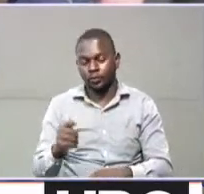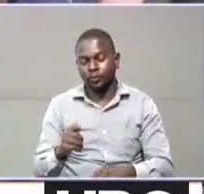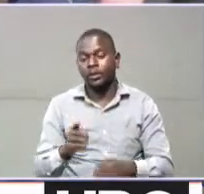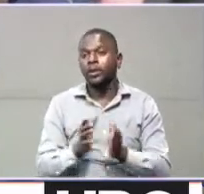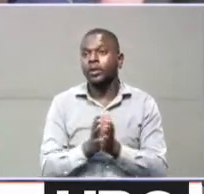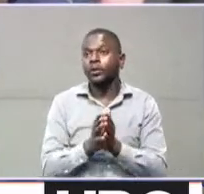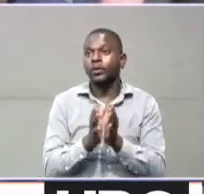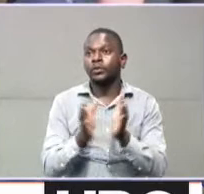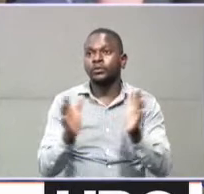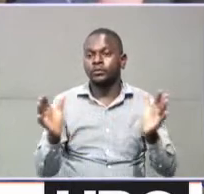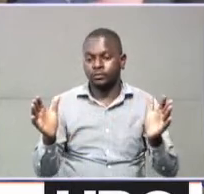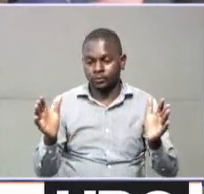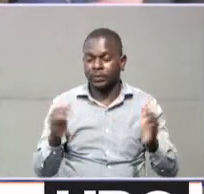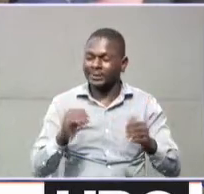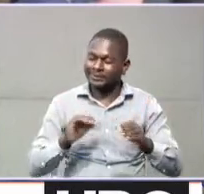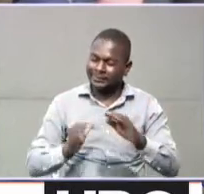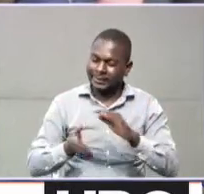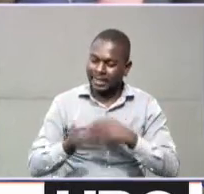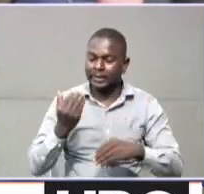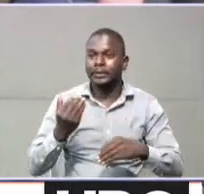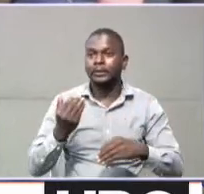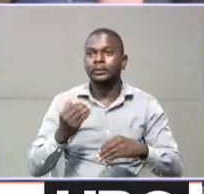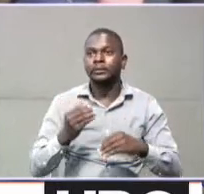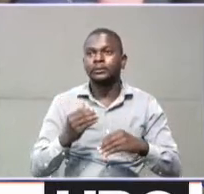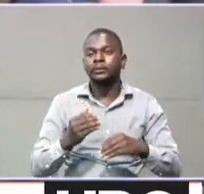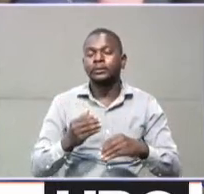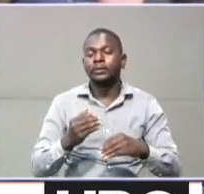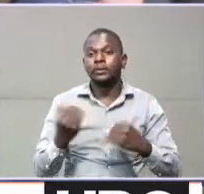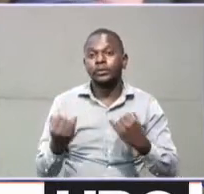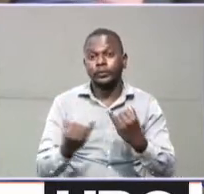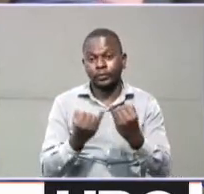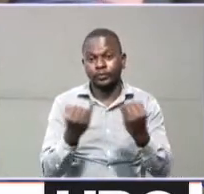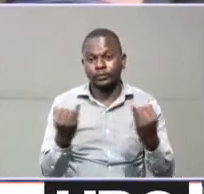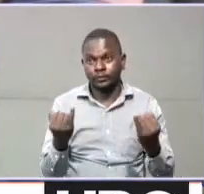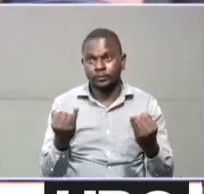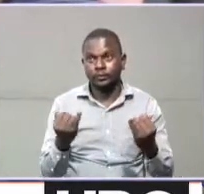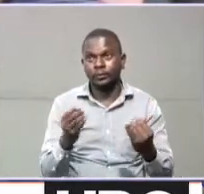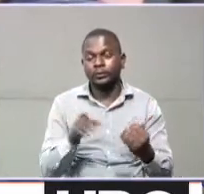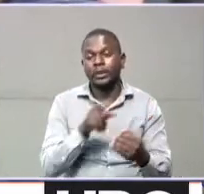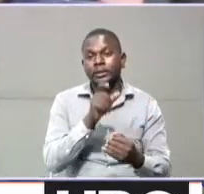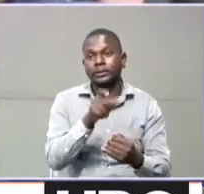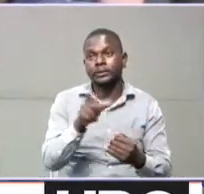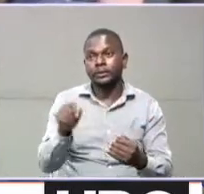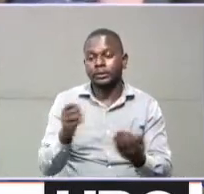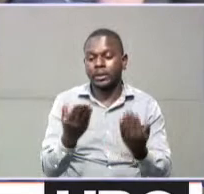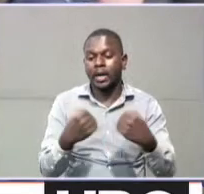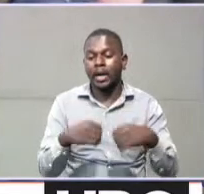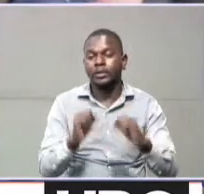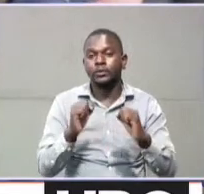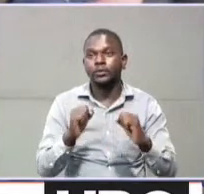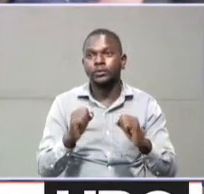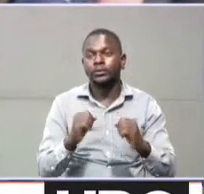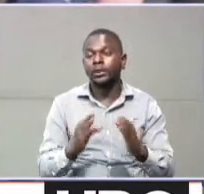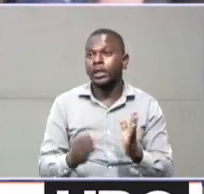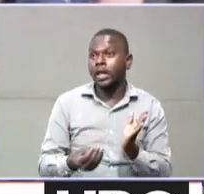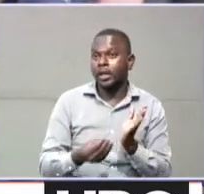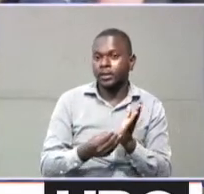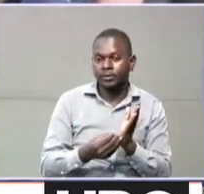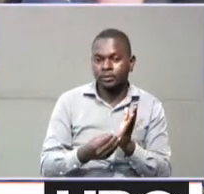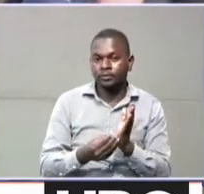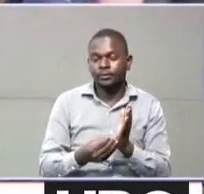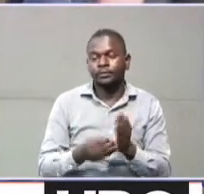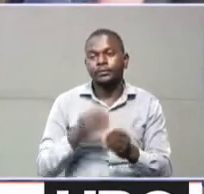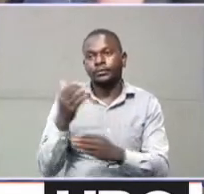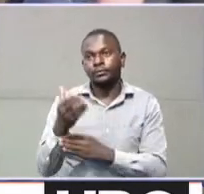the public as early alerts for every actions in addition